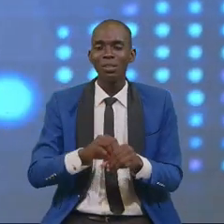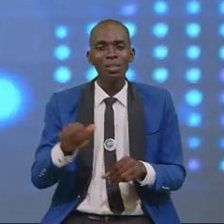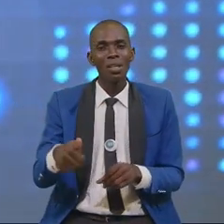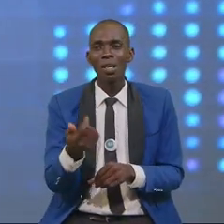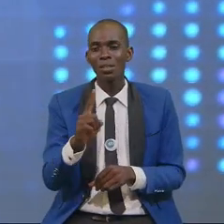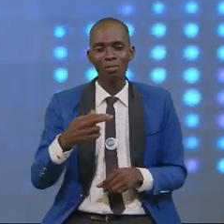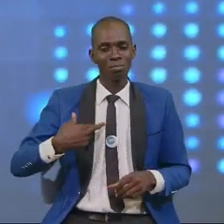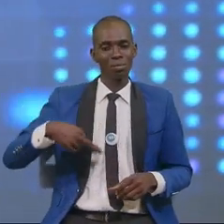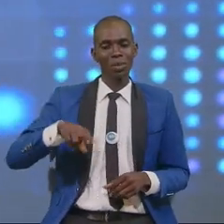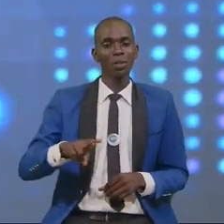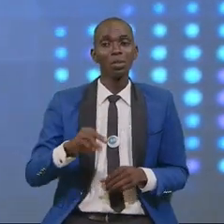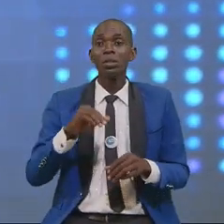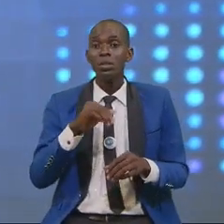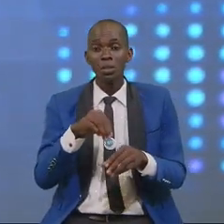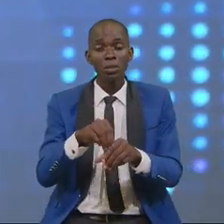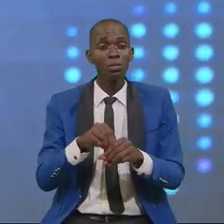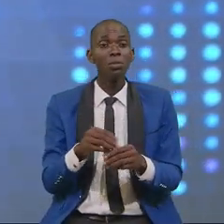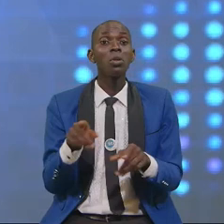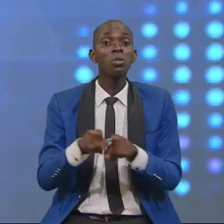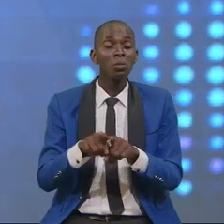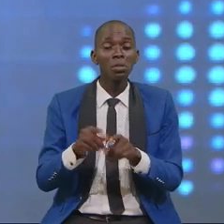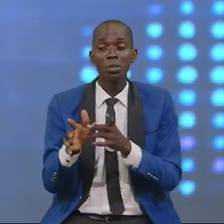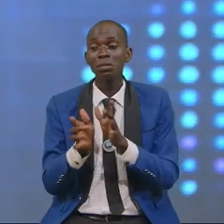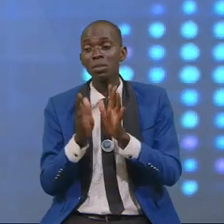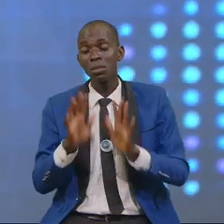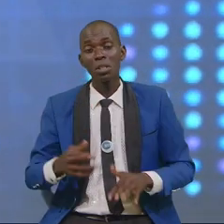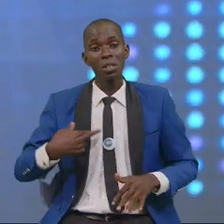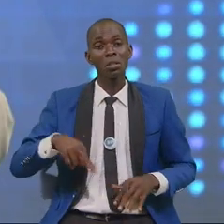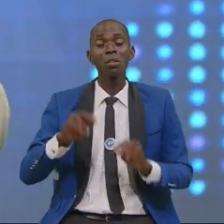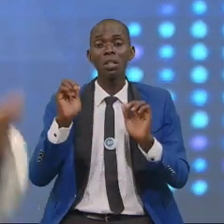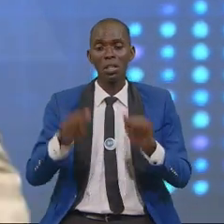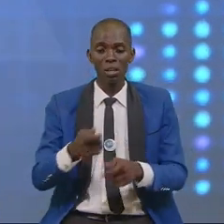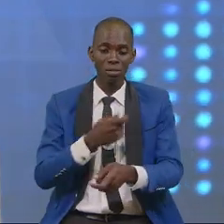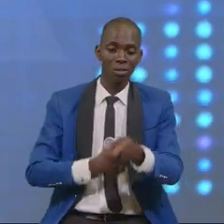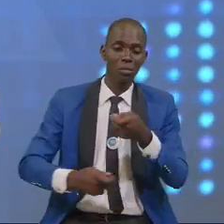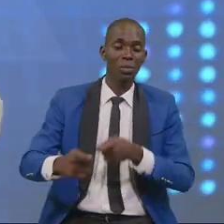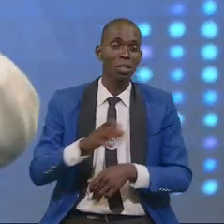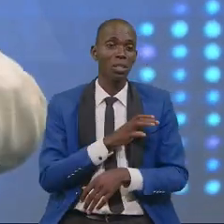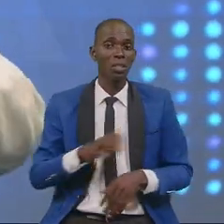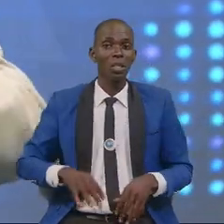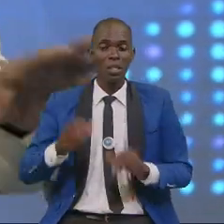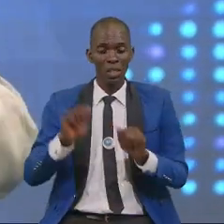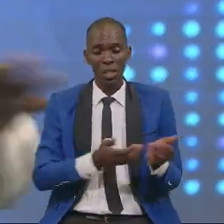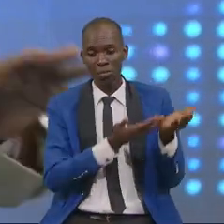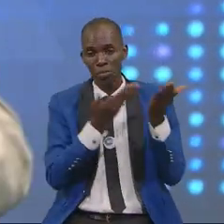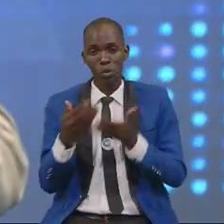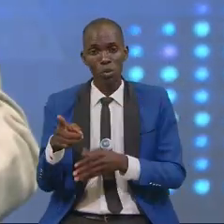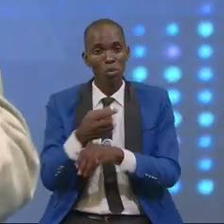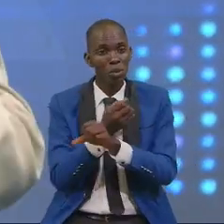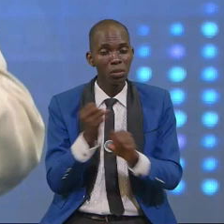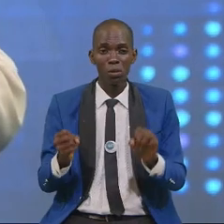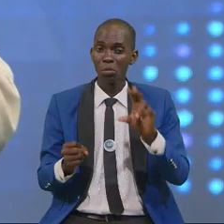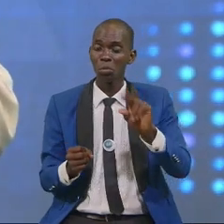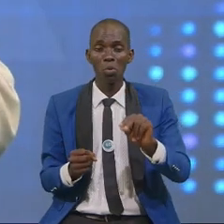religion, even in so-called Christian religion, can replace Christ and bring you salvation. For such an high